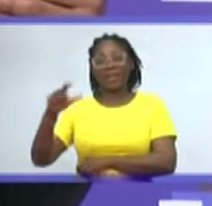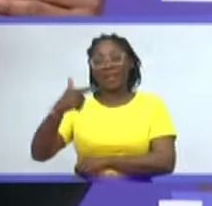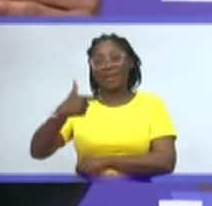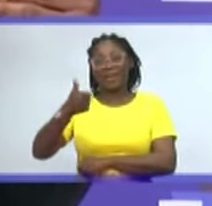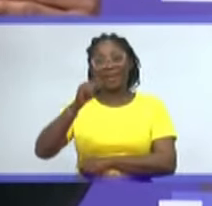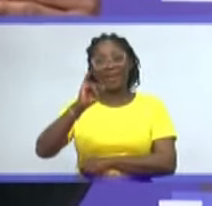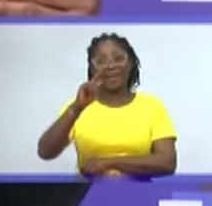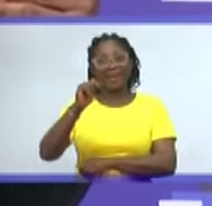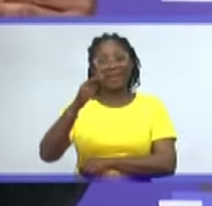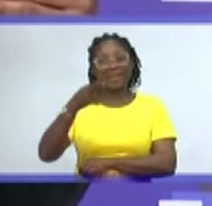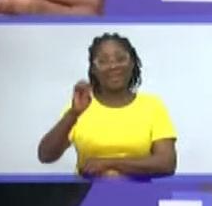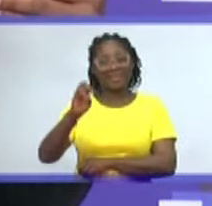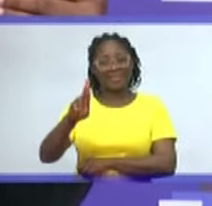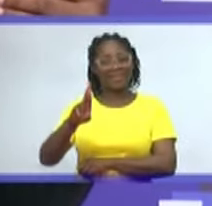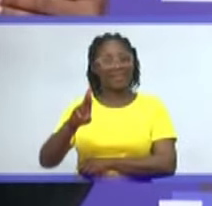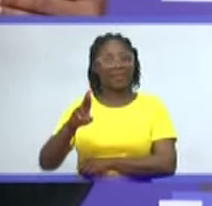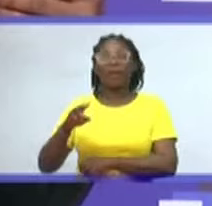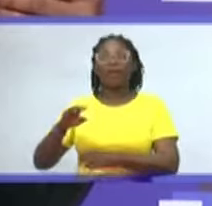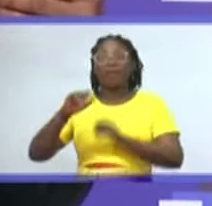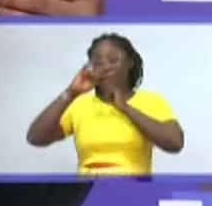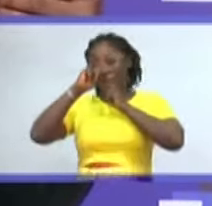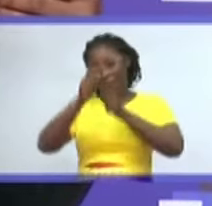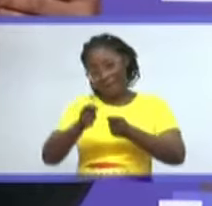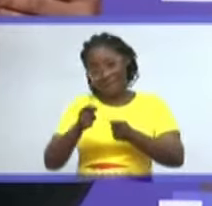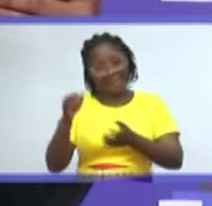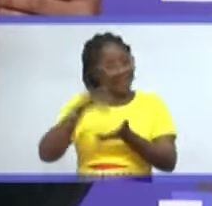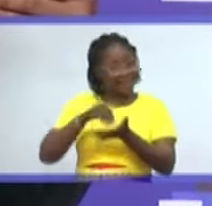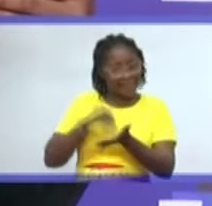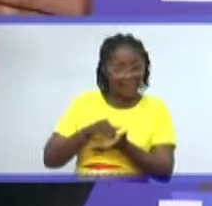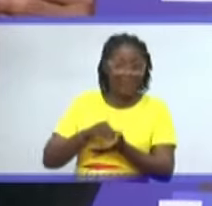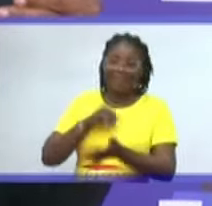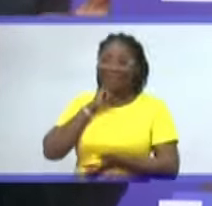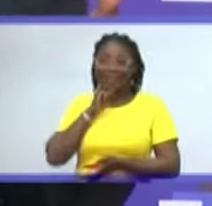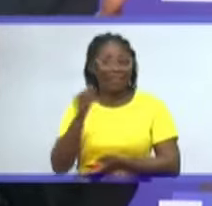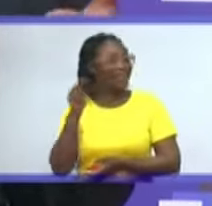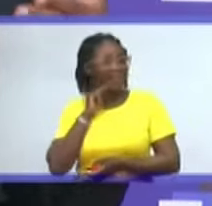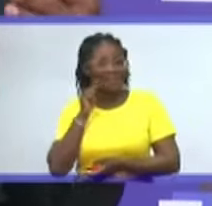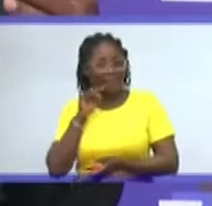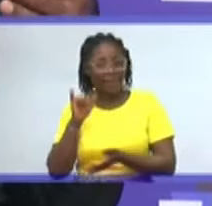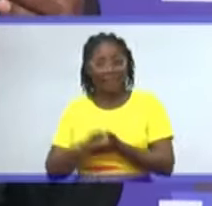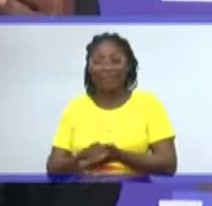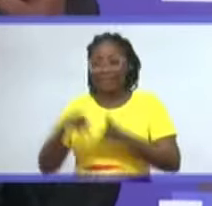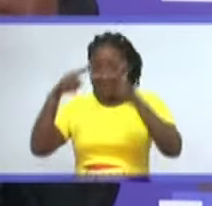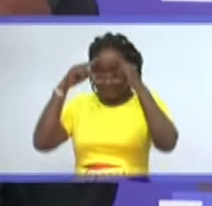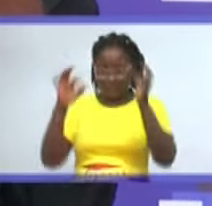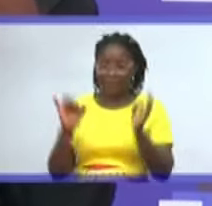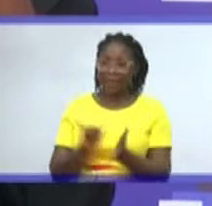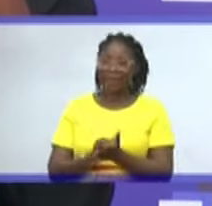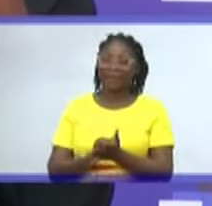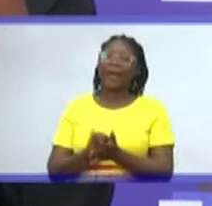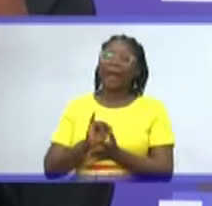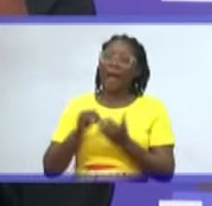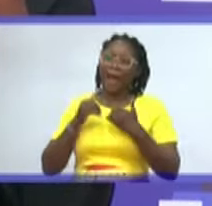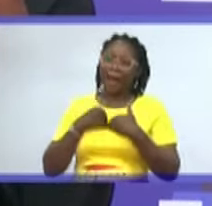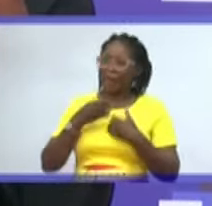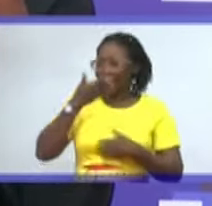not Nigeria that marked it. So I can go on. I had the best road